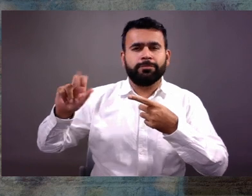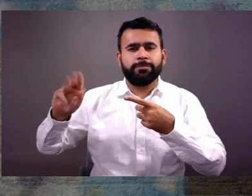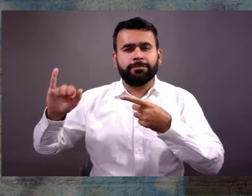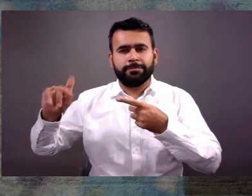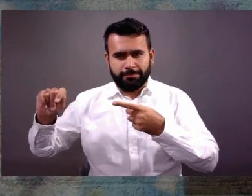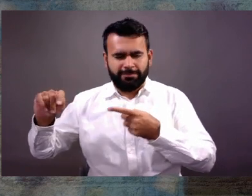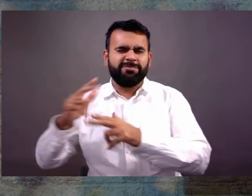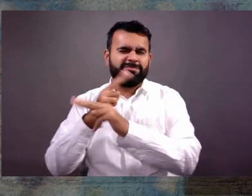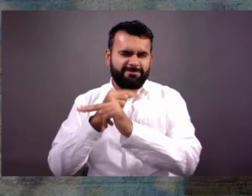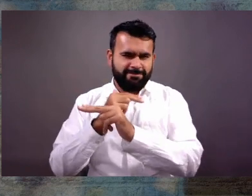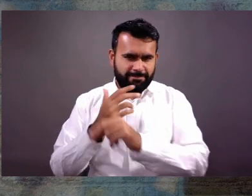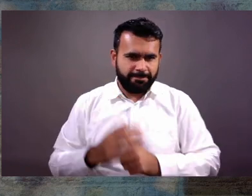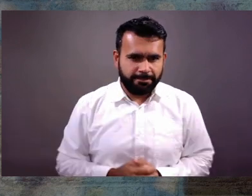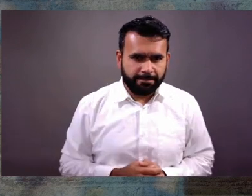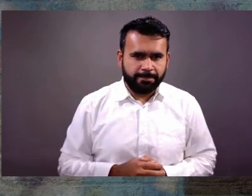Roger Rabbit.